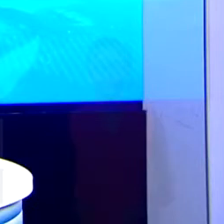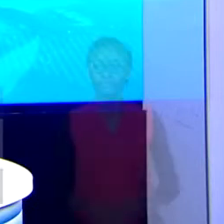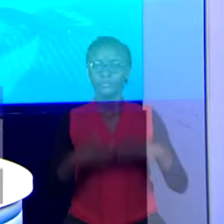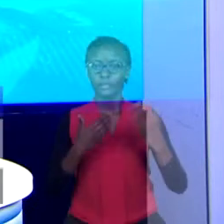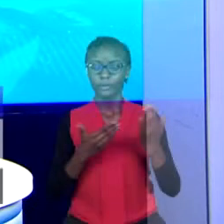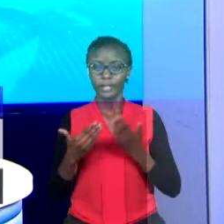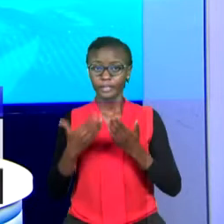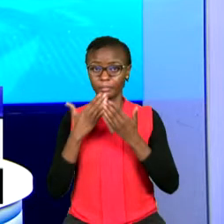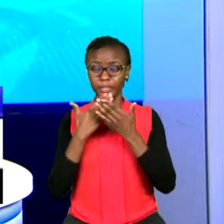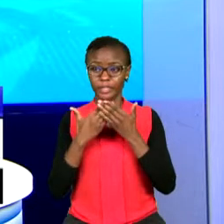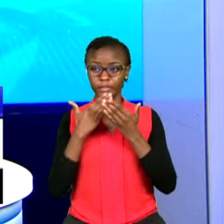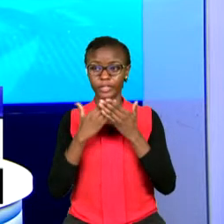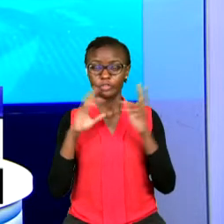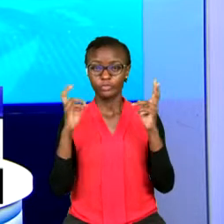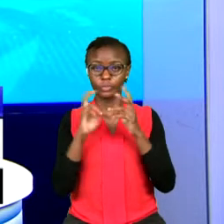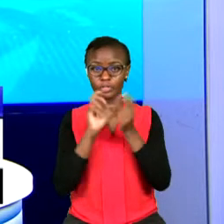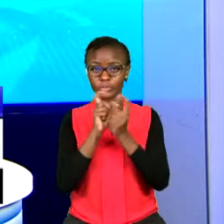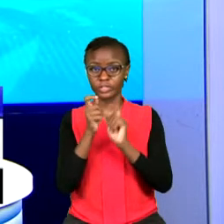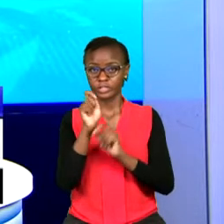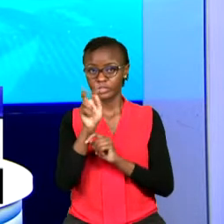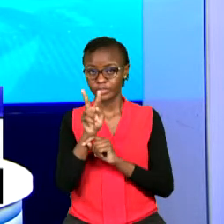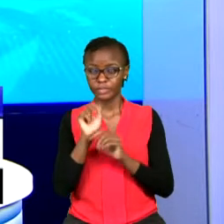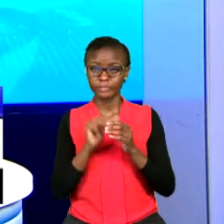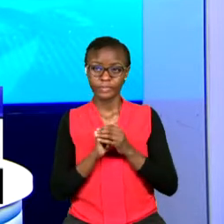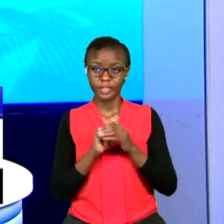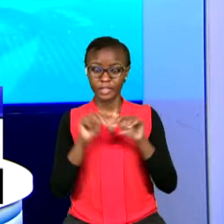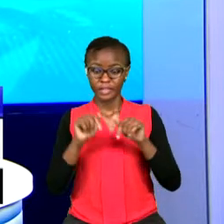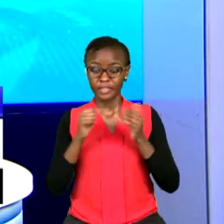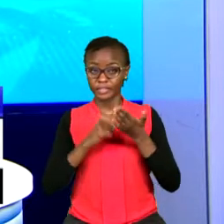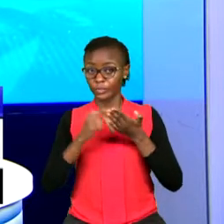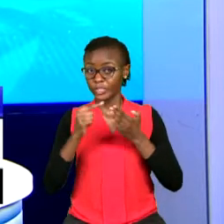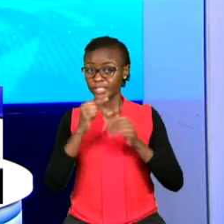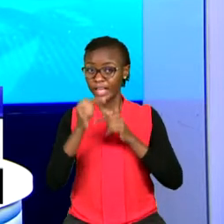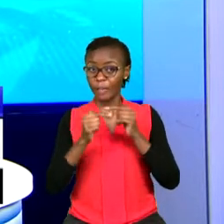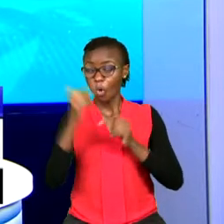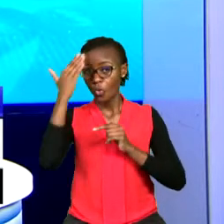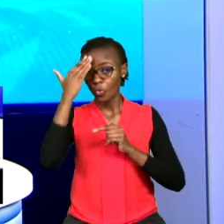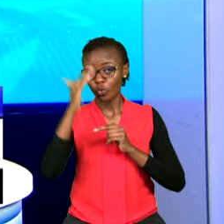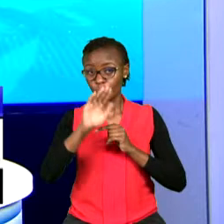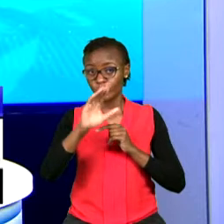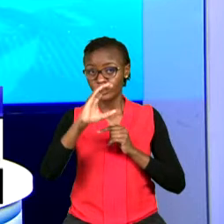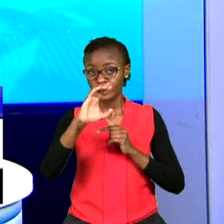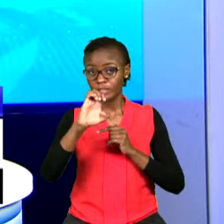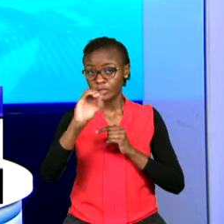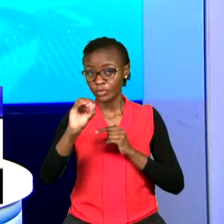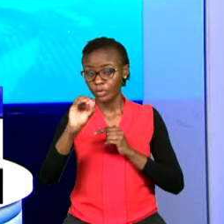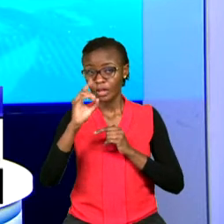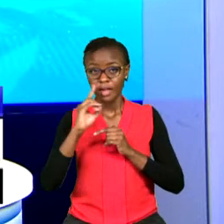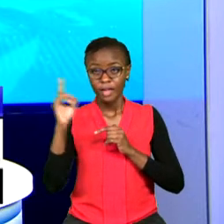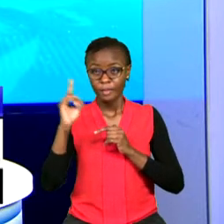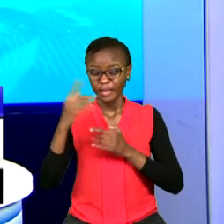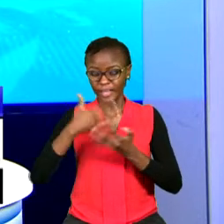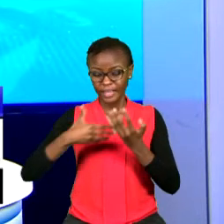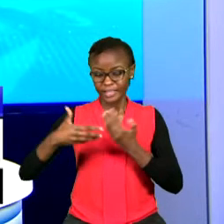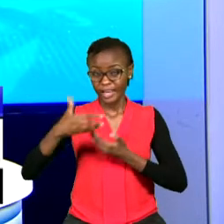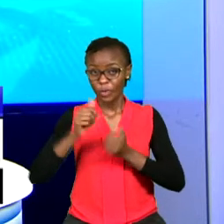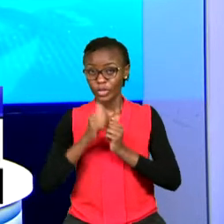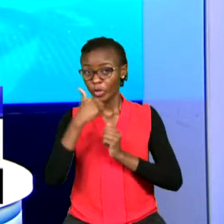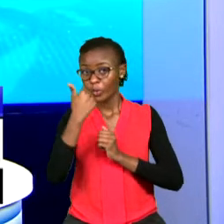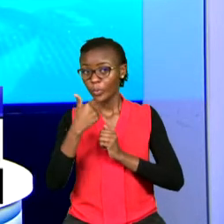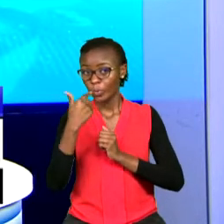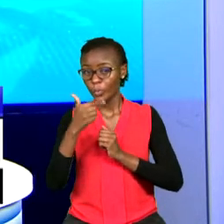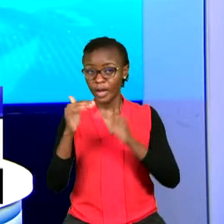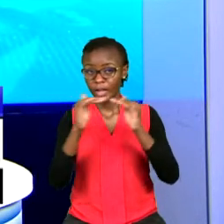Welcome back and thank you for keeping it Switch TV. On this week's episode of Know Your CEO, we get to interact with Equity Group Managing Director and